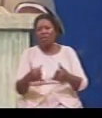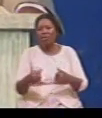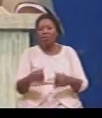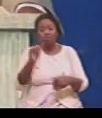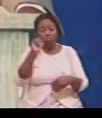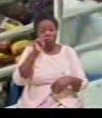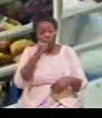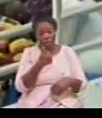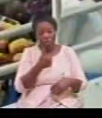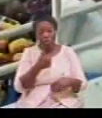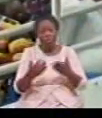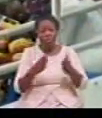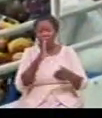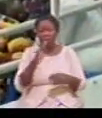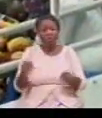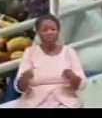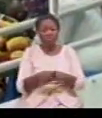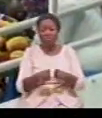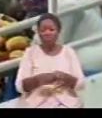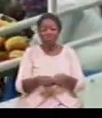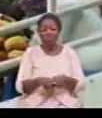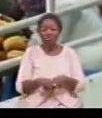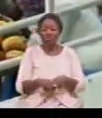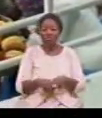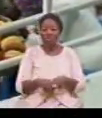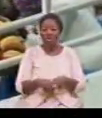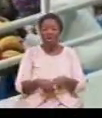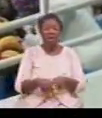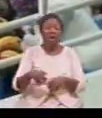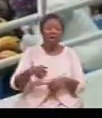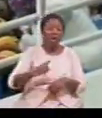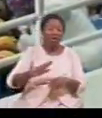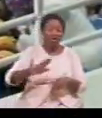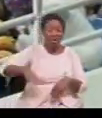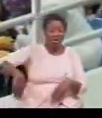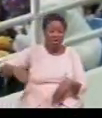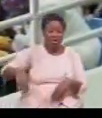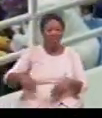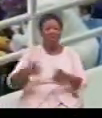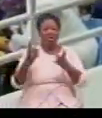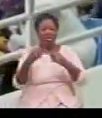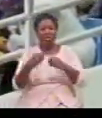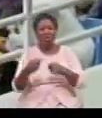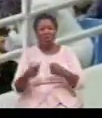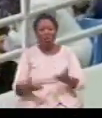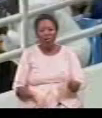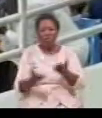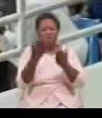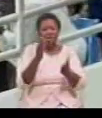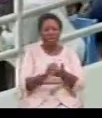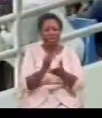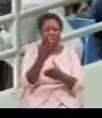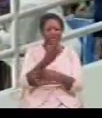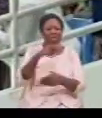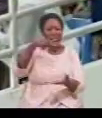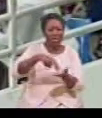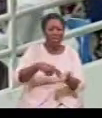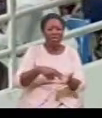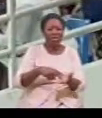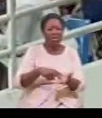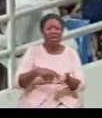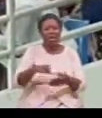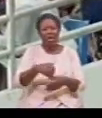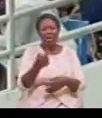Tomorrow may be too late. Come. Raise up that hand. Stand up. Anywhere you